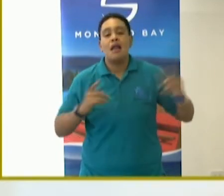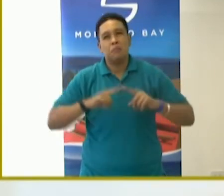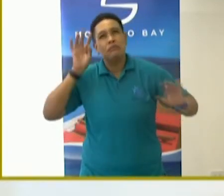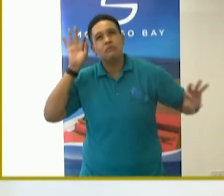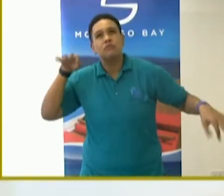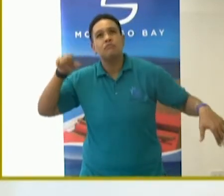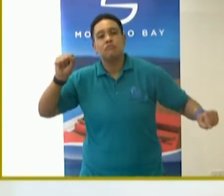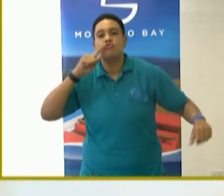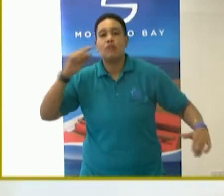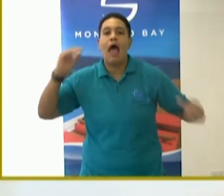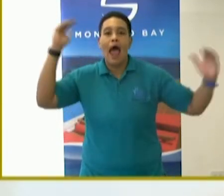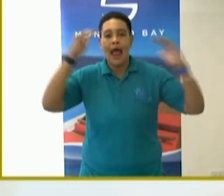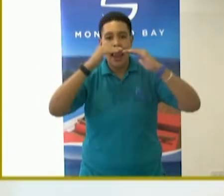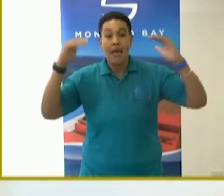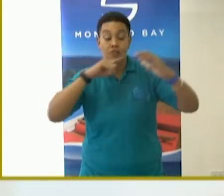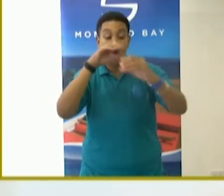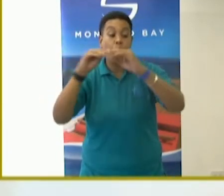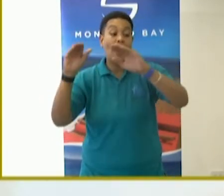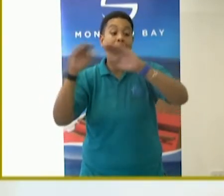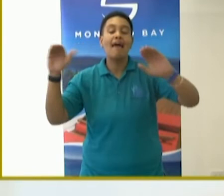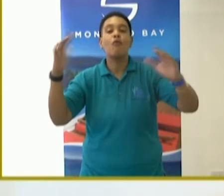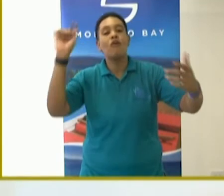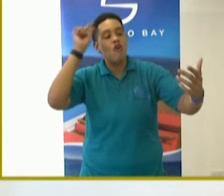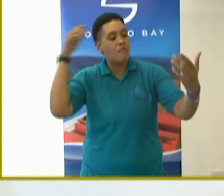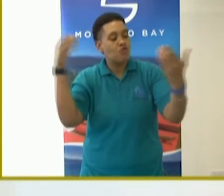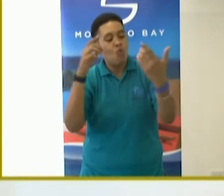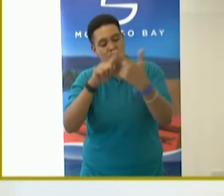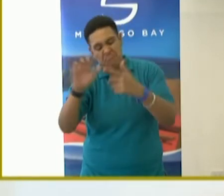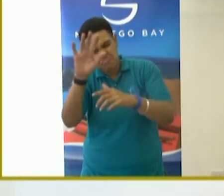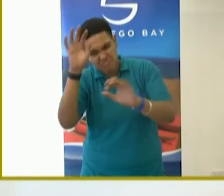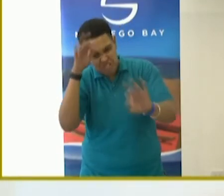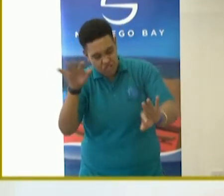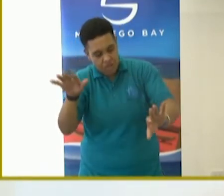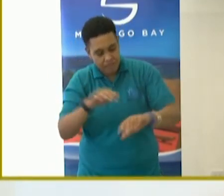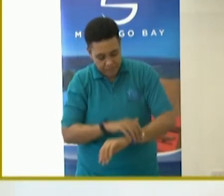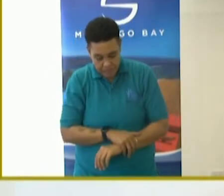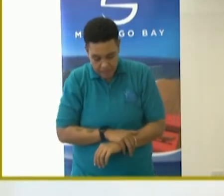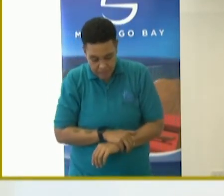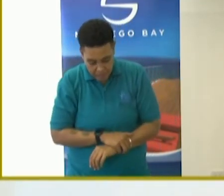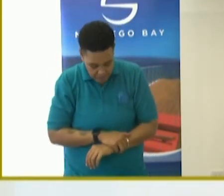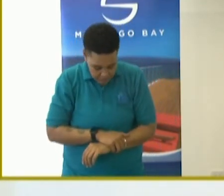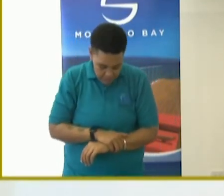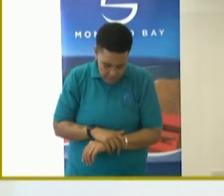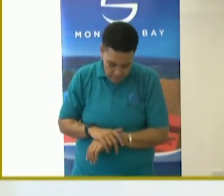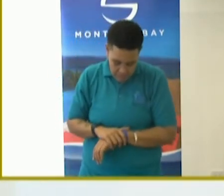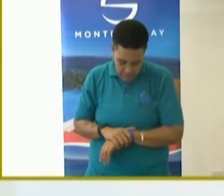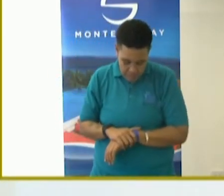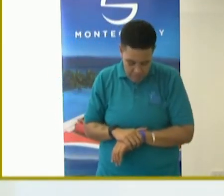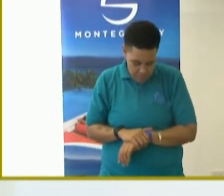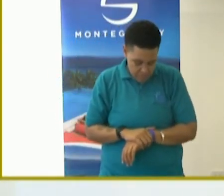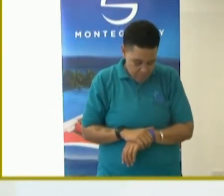highest possible level, including the level of cabinet and the government. But it is a